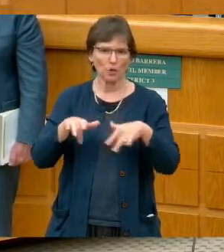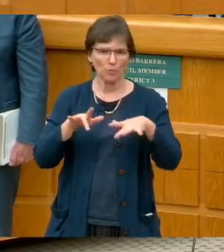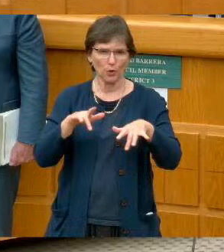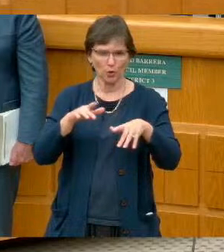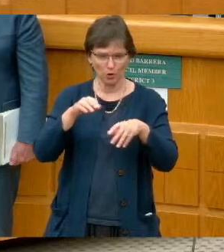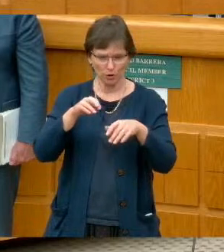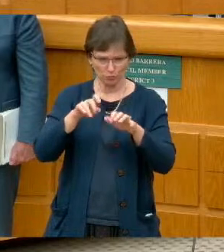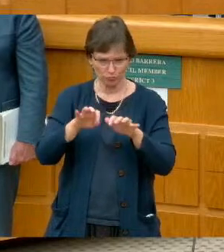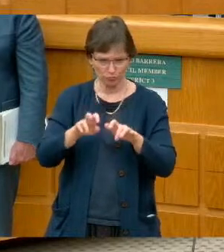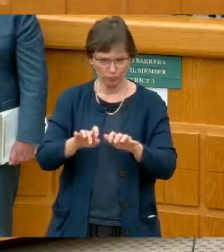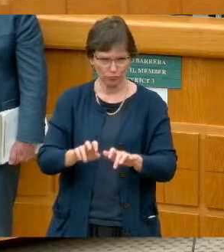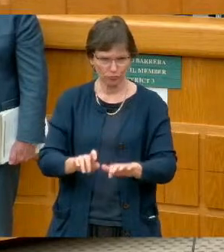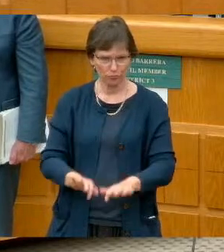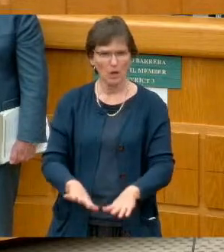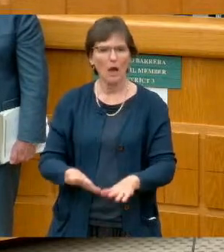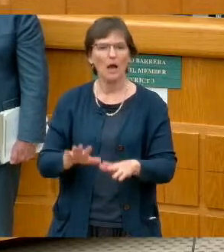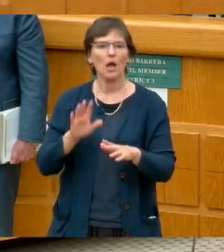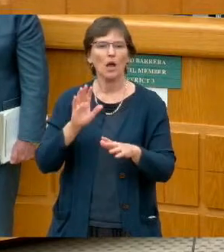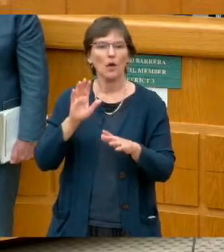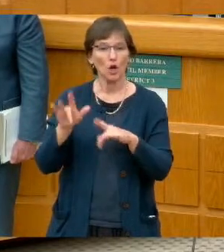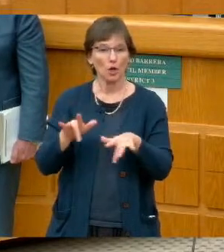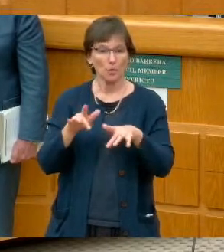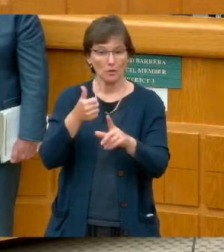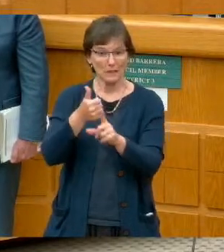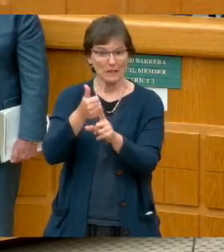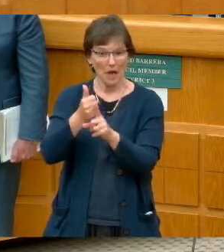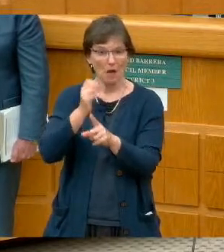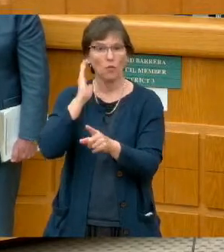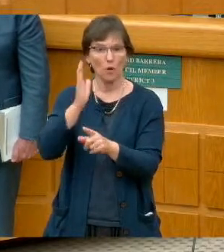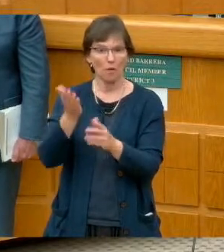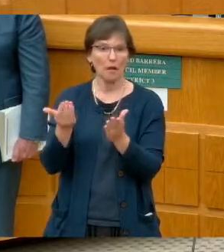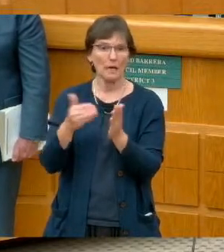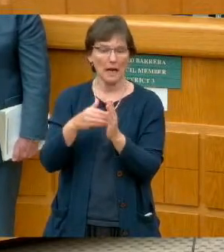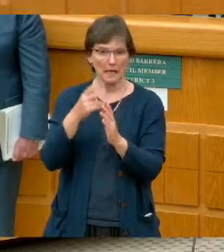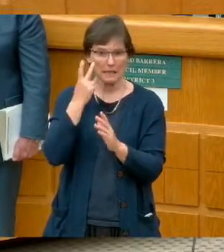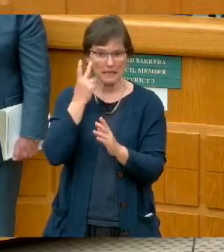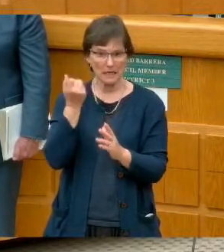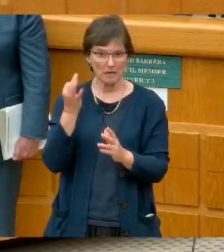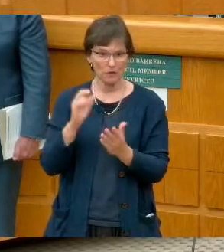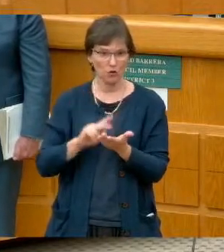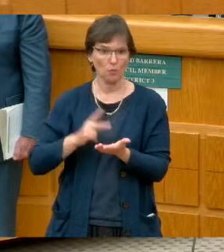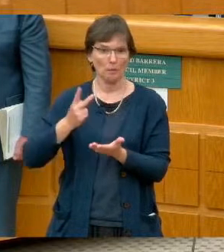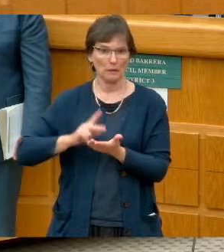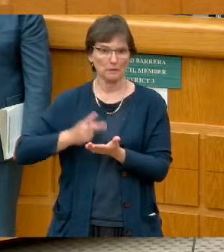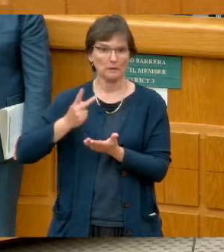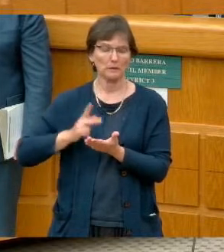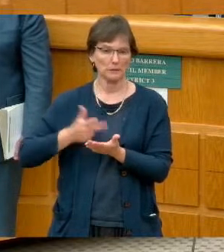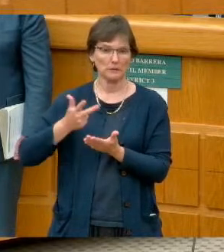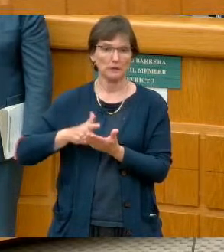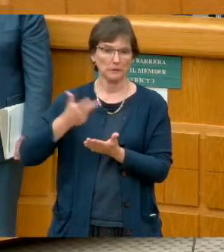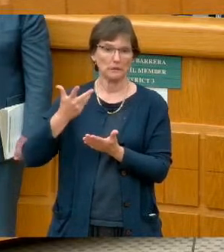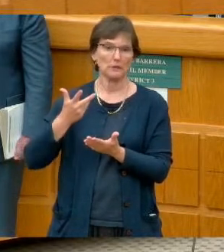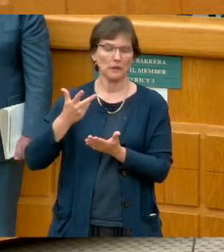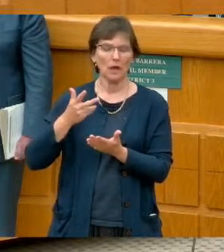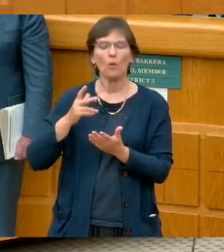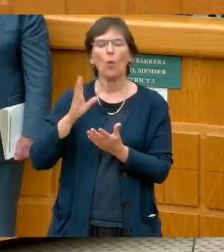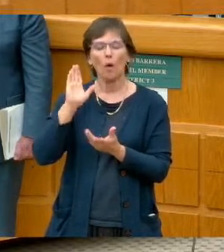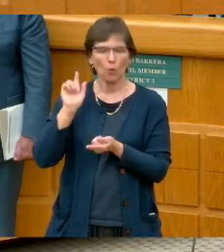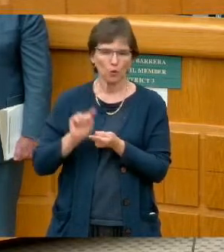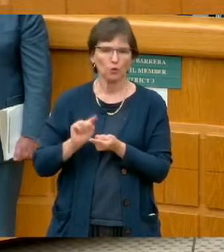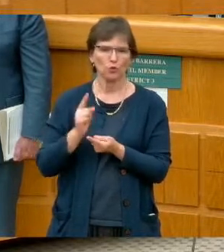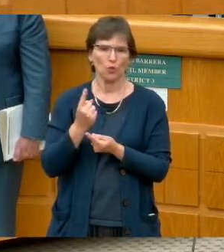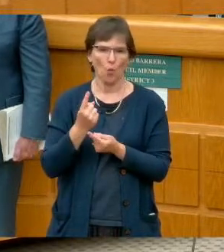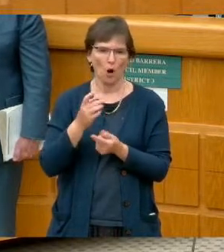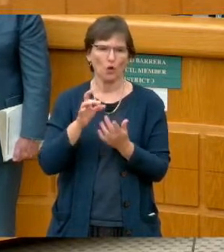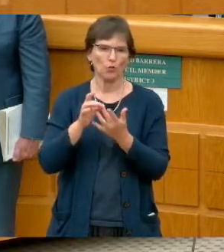duplicates out as well. And then we go back kind of a third phase just to make sure we don't see any duplicates. So we have been working on